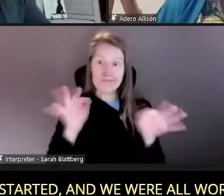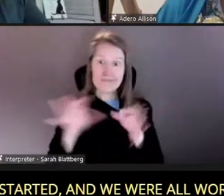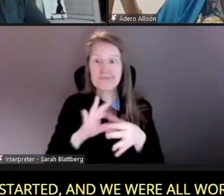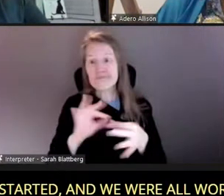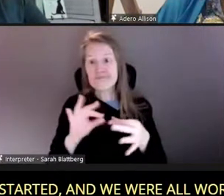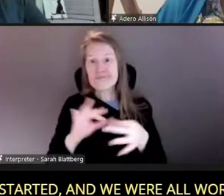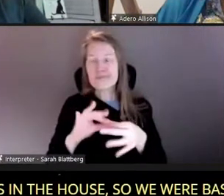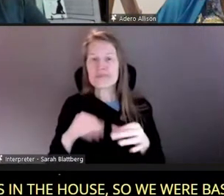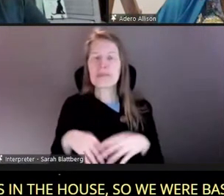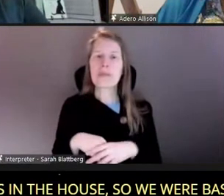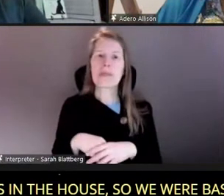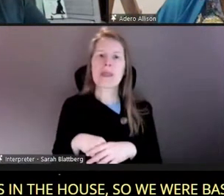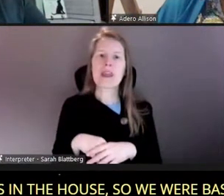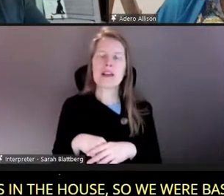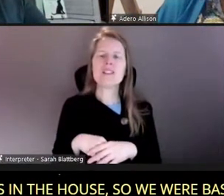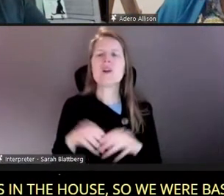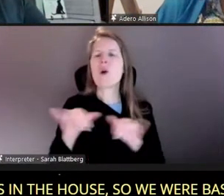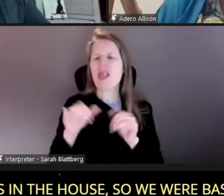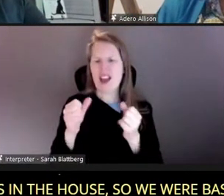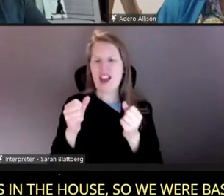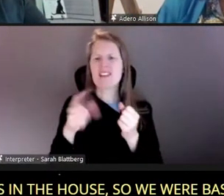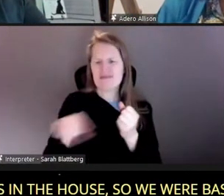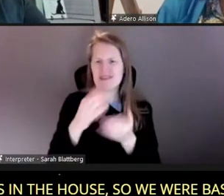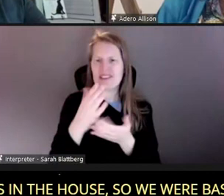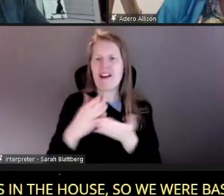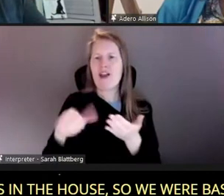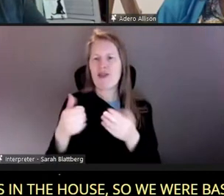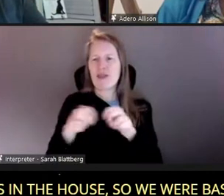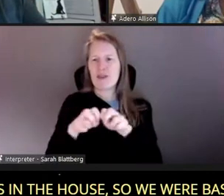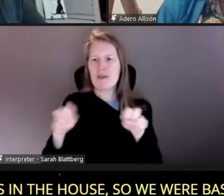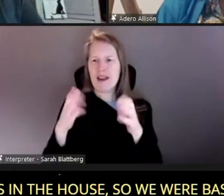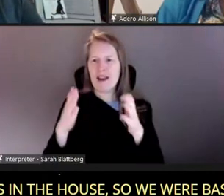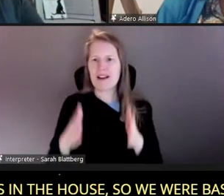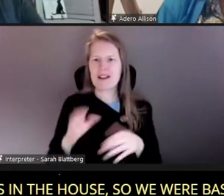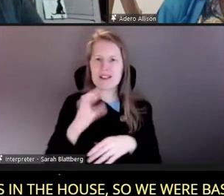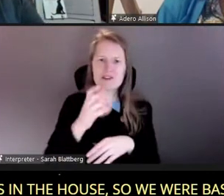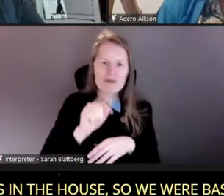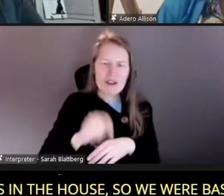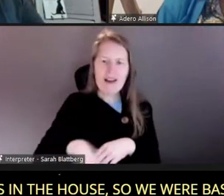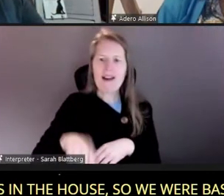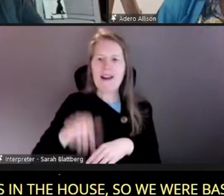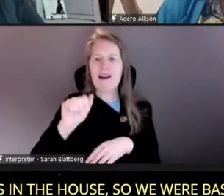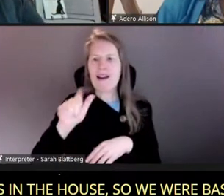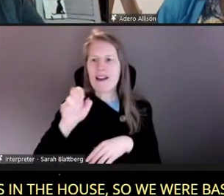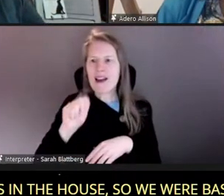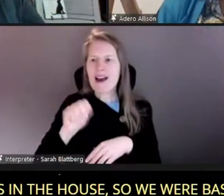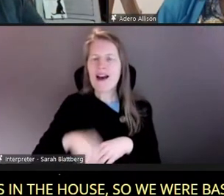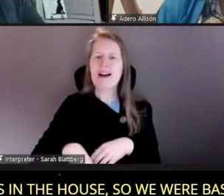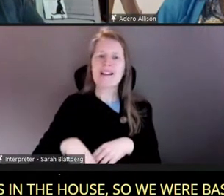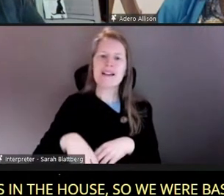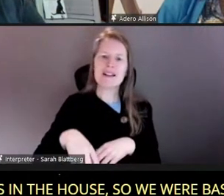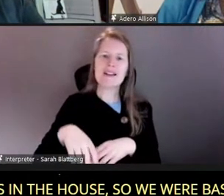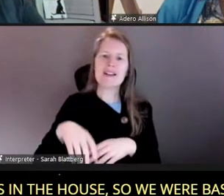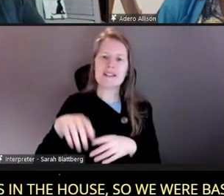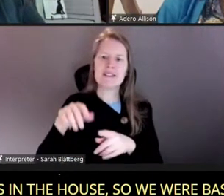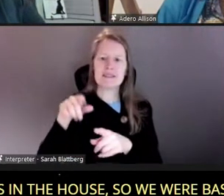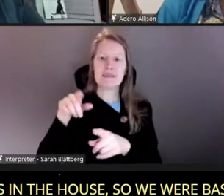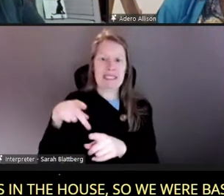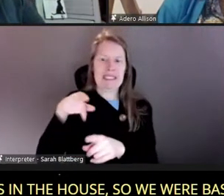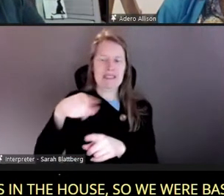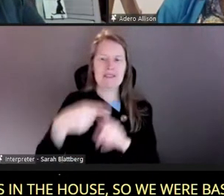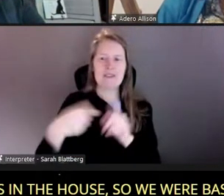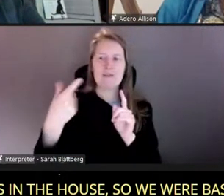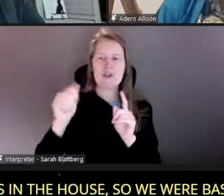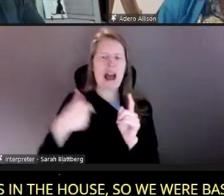am similar to a lot of people we've already talked to in the sense, like Chet, like Alan P in Georgia, my house is pretty